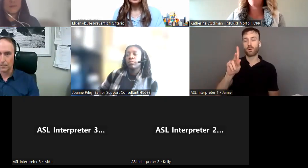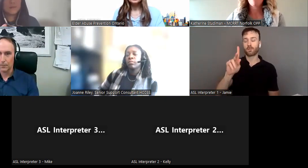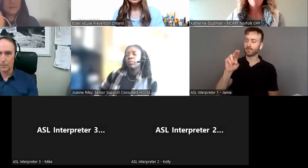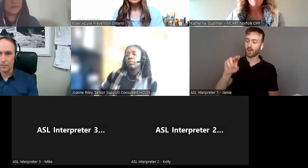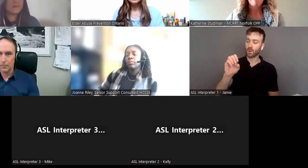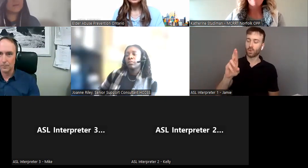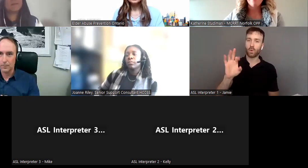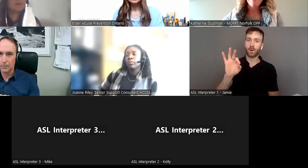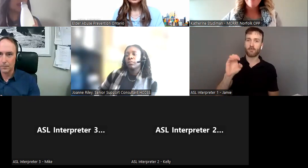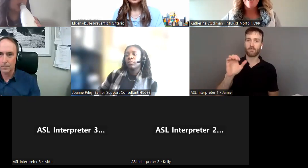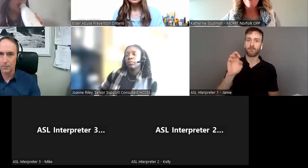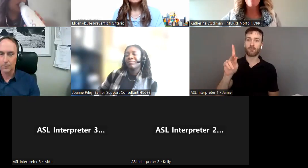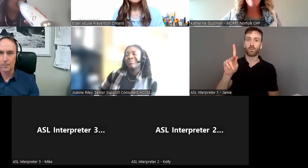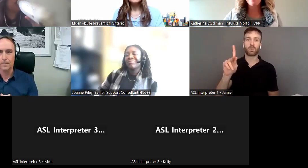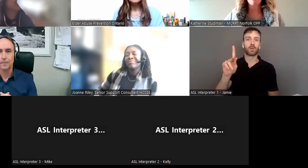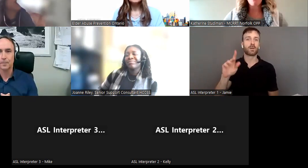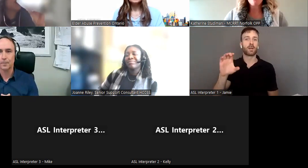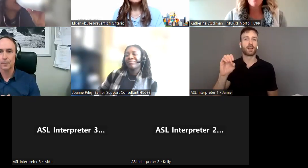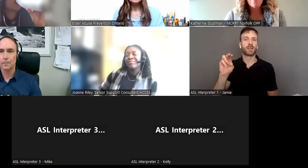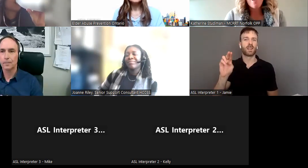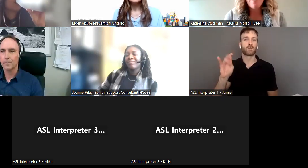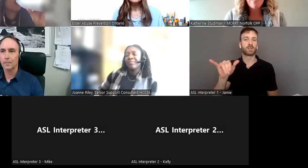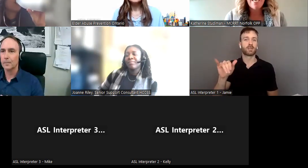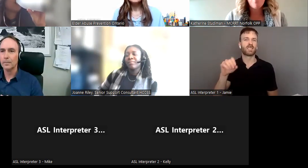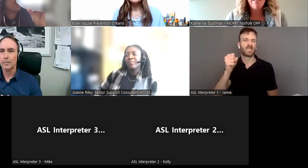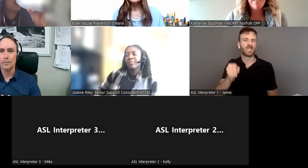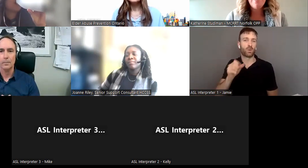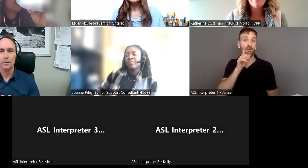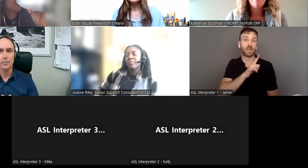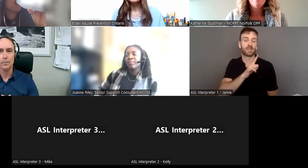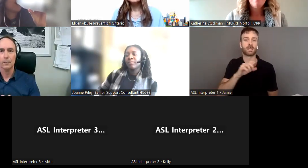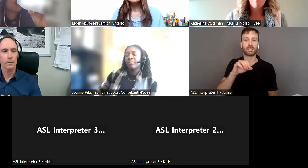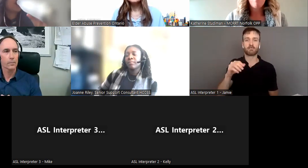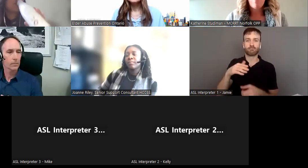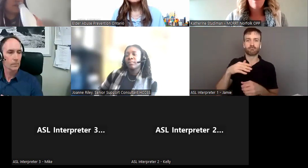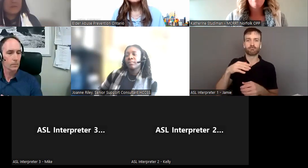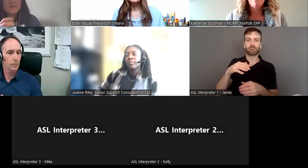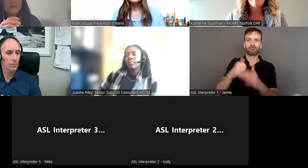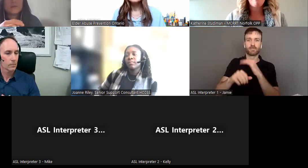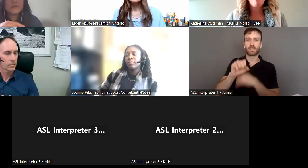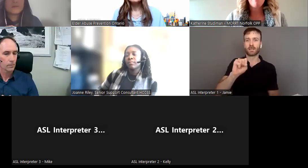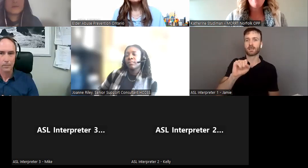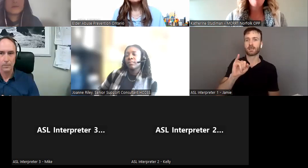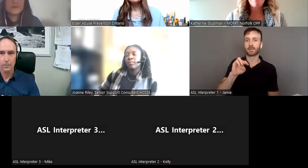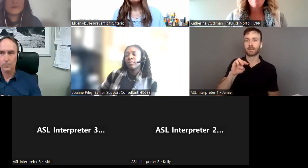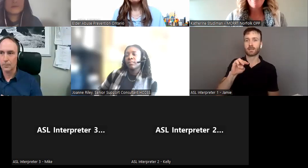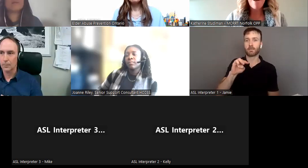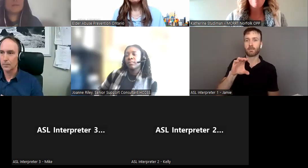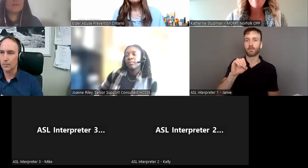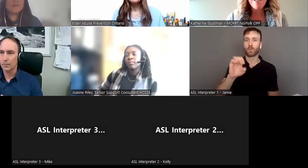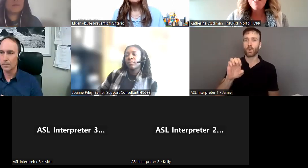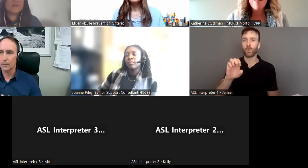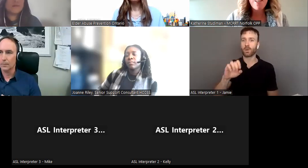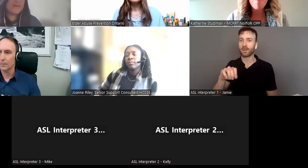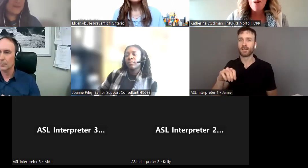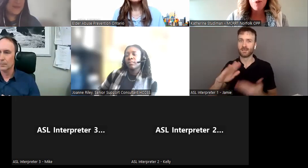of London. Simcoe is where our detachment is. Simcoe, not Simcoe County, but the town